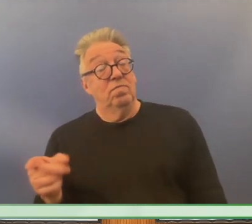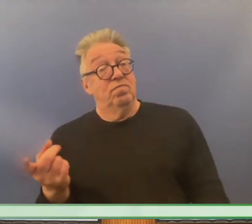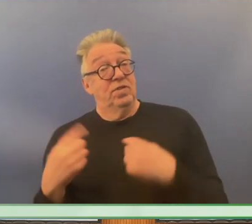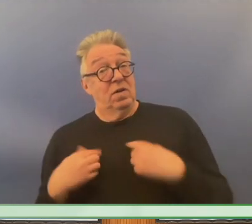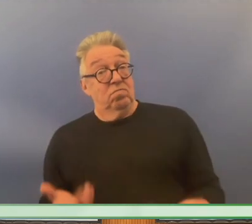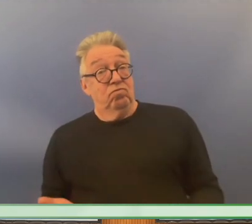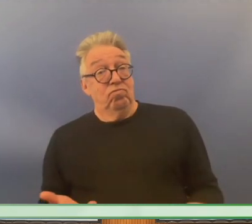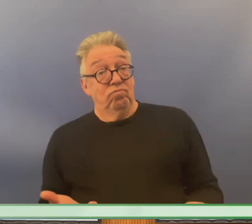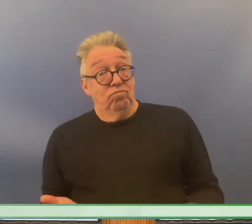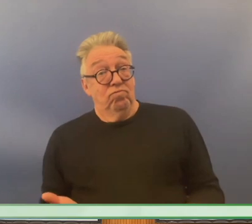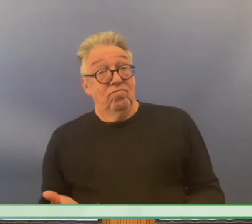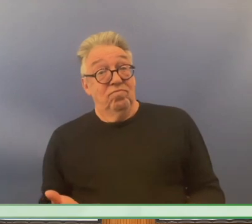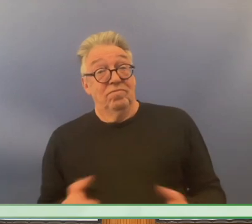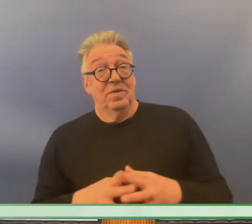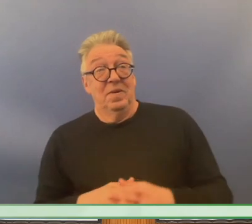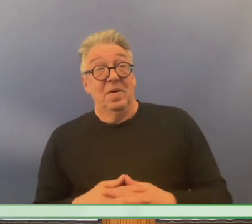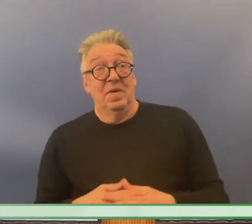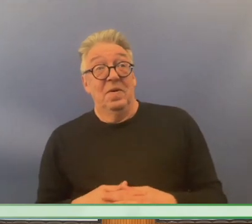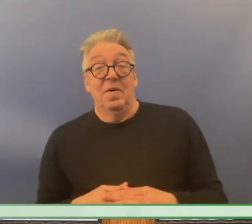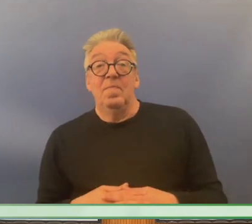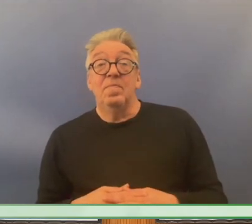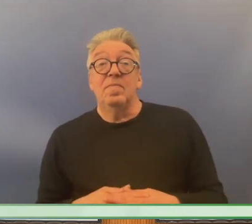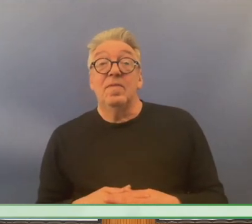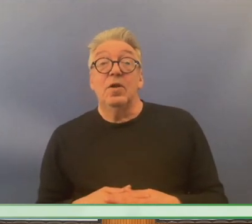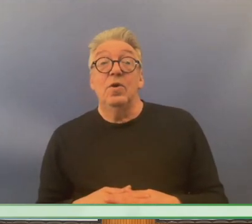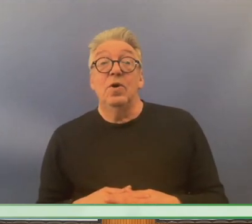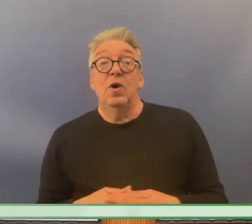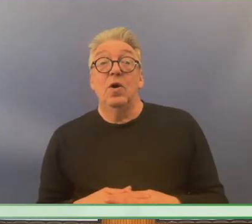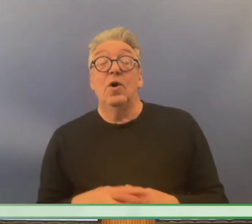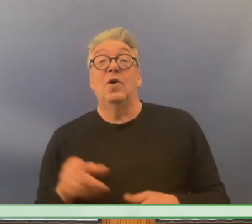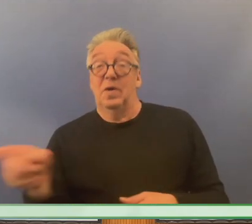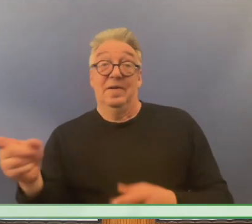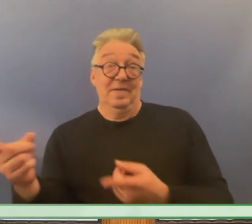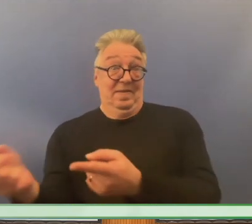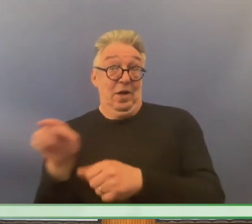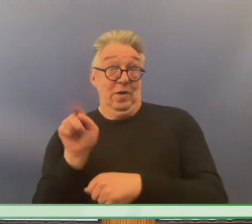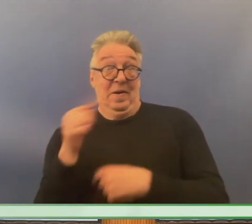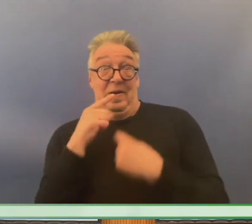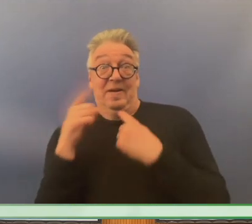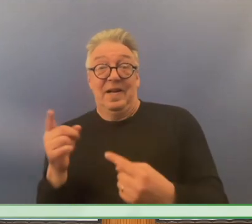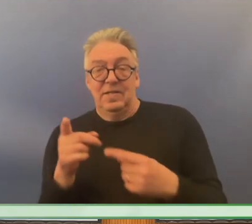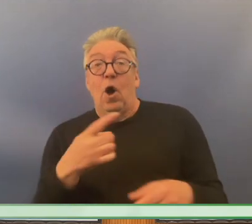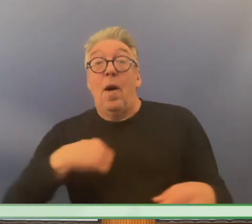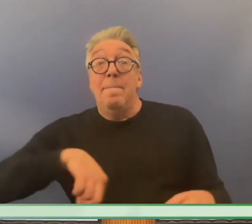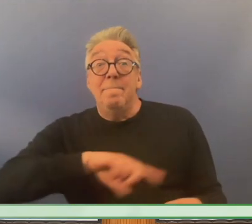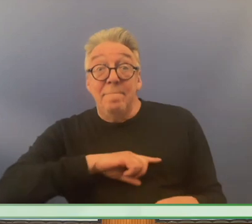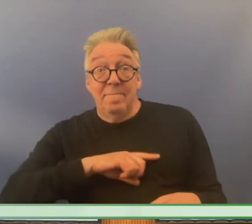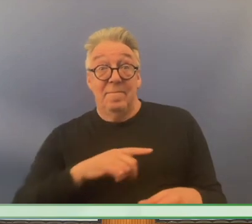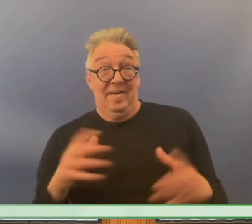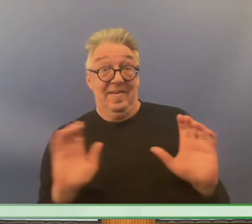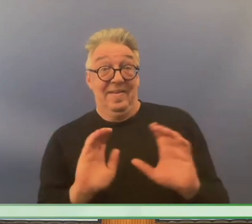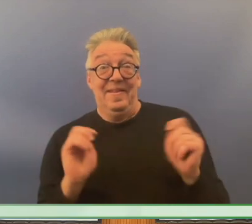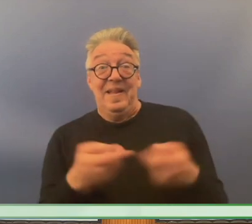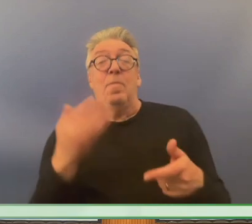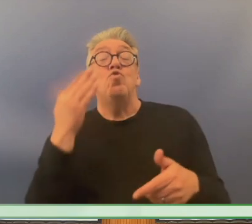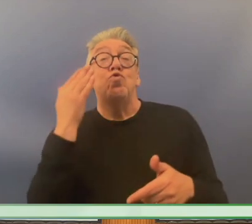that my colleagues know how important precise communication is, and that's why it's